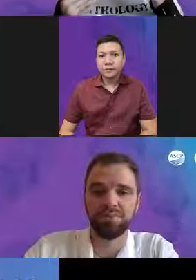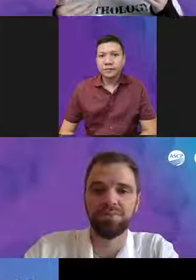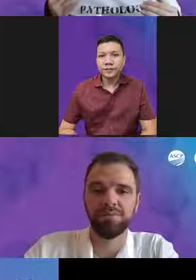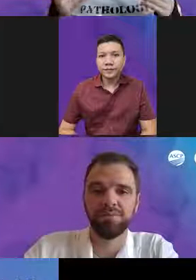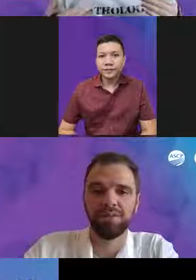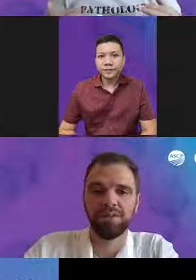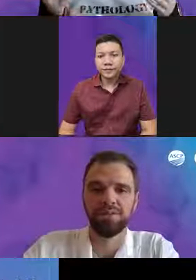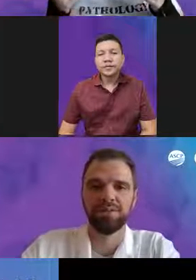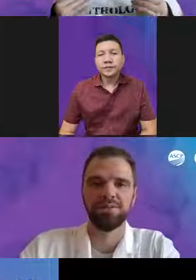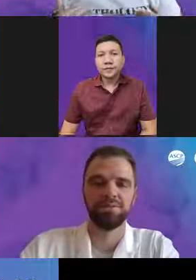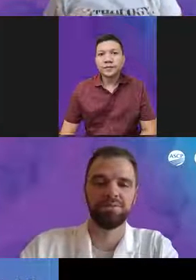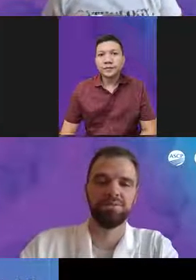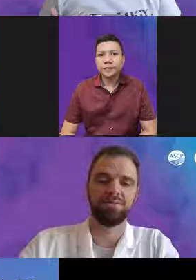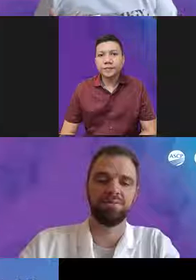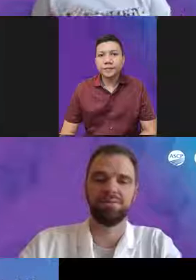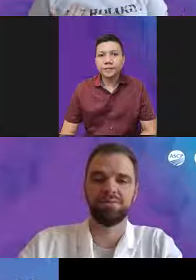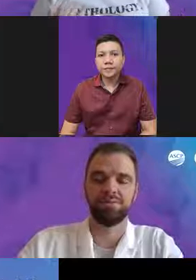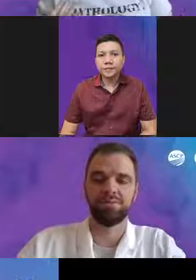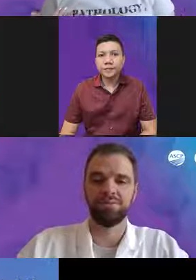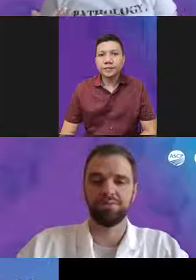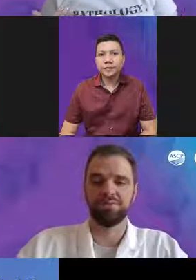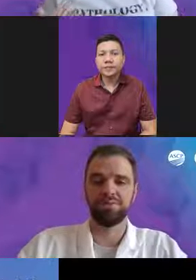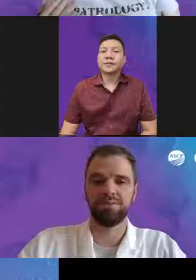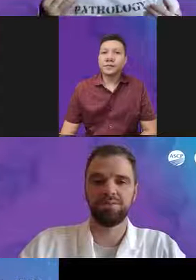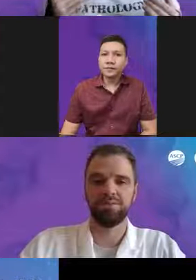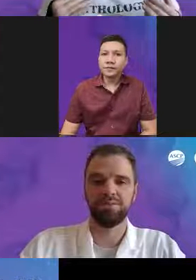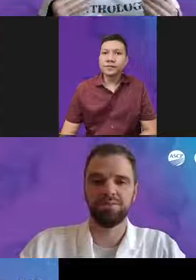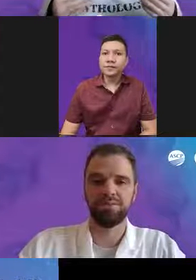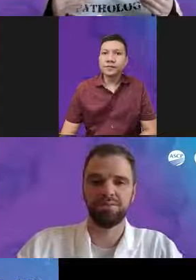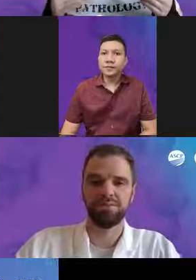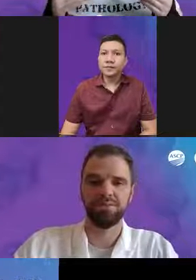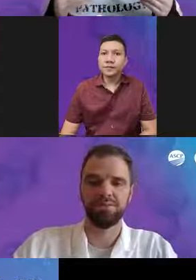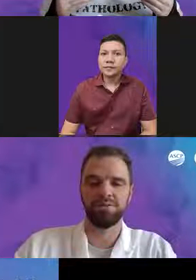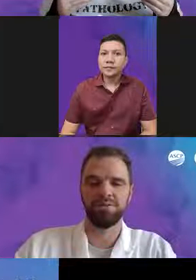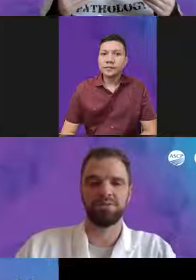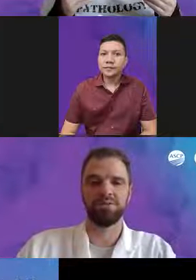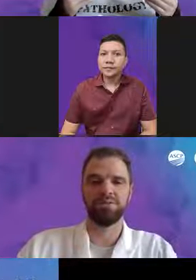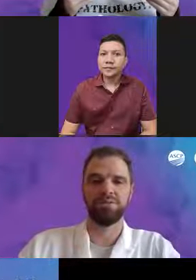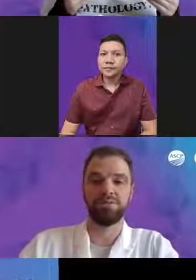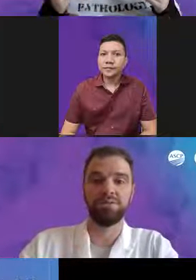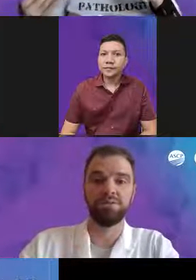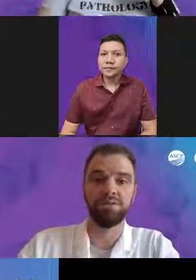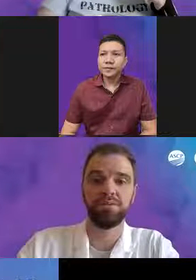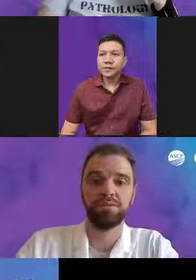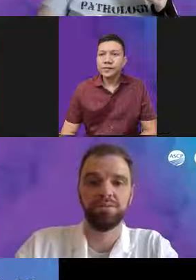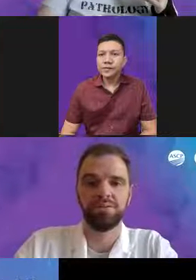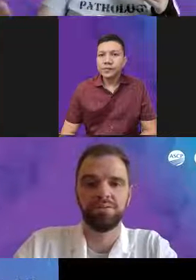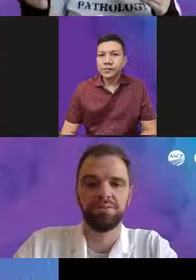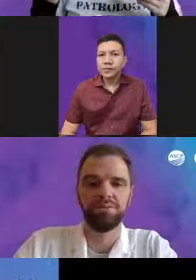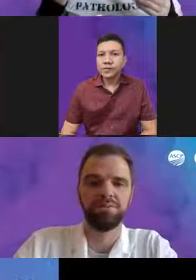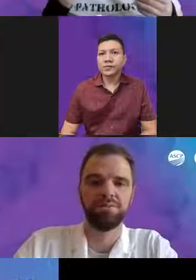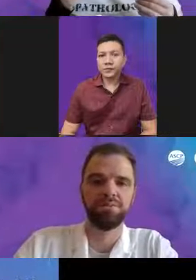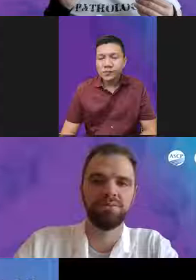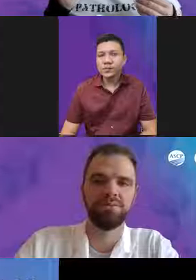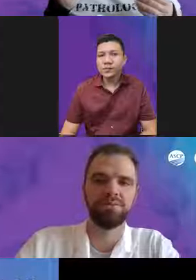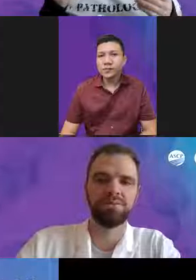to use energy. So they're just using glycolysis themselves, but they're able to bring in